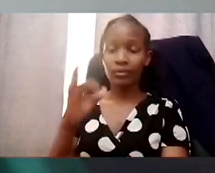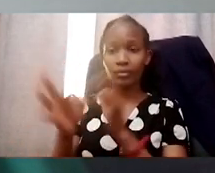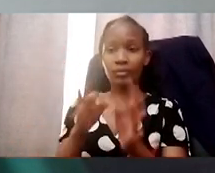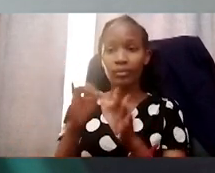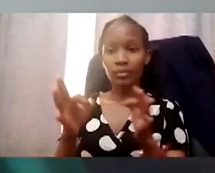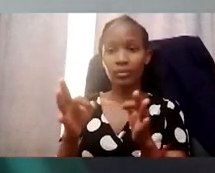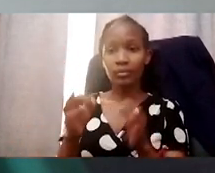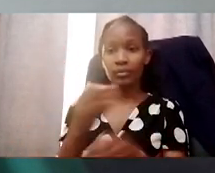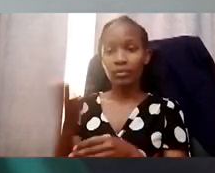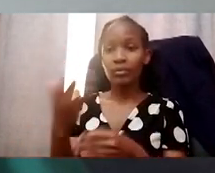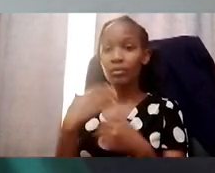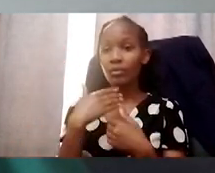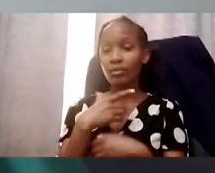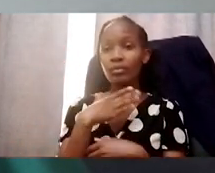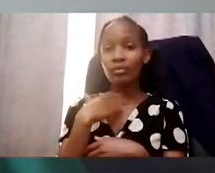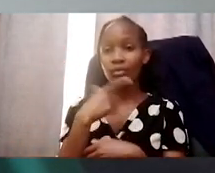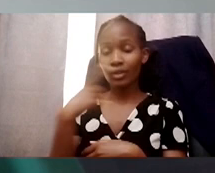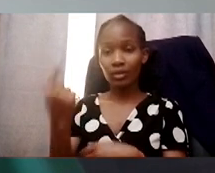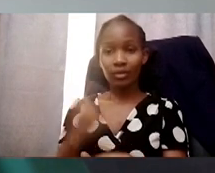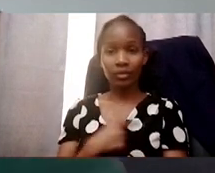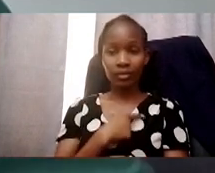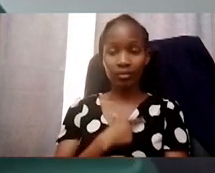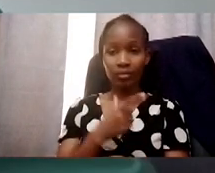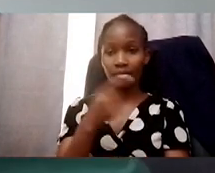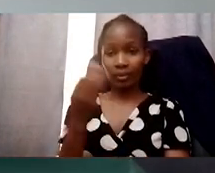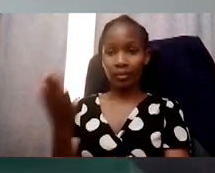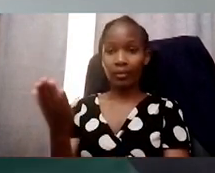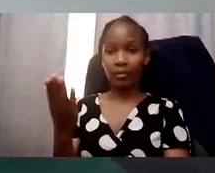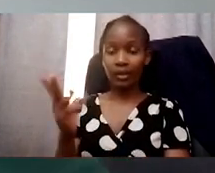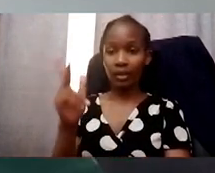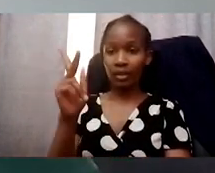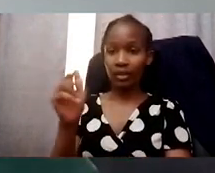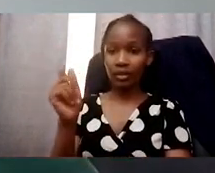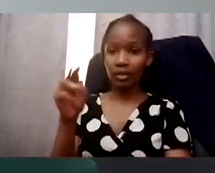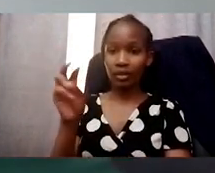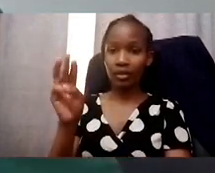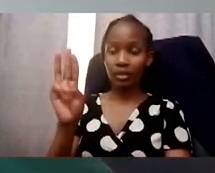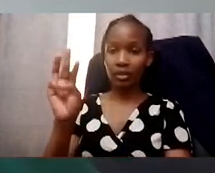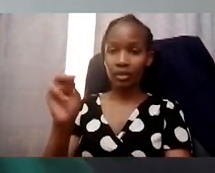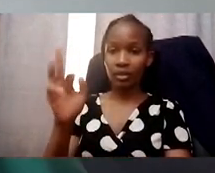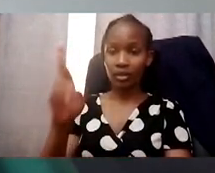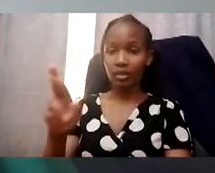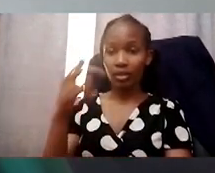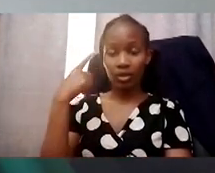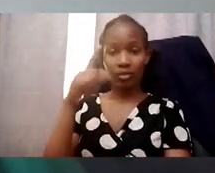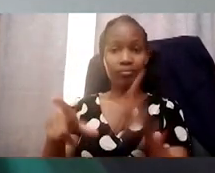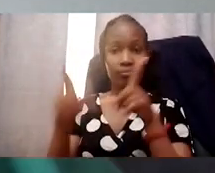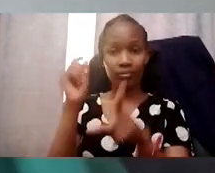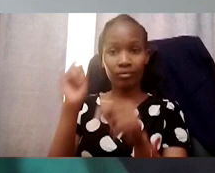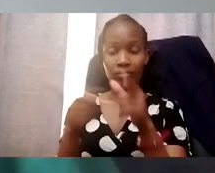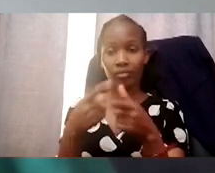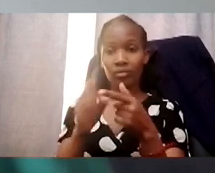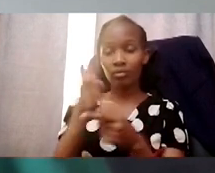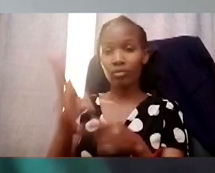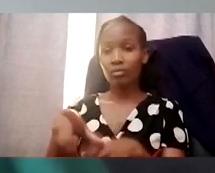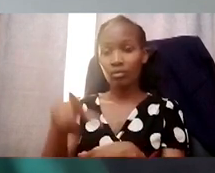point of traveling down there. I'll actually, we're organizing now for auditions. Mm-hmm. And you will find